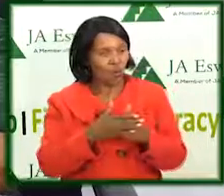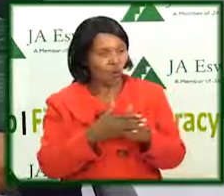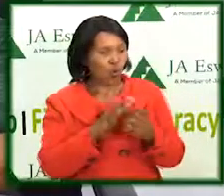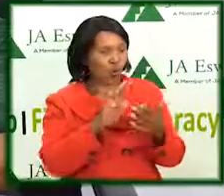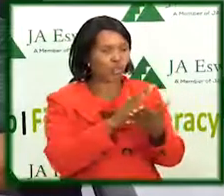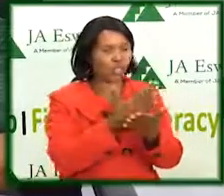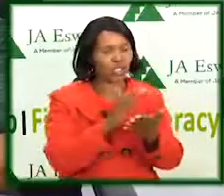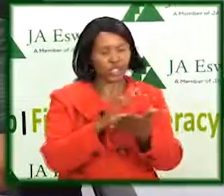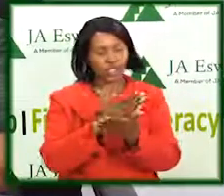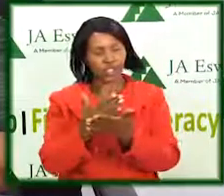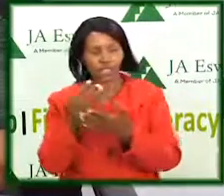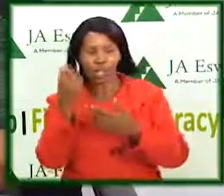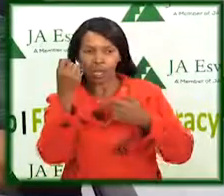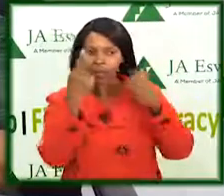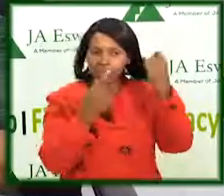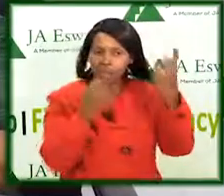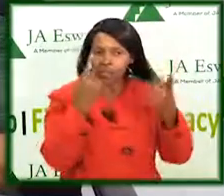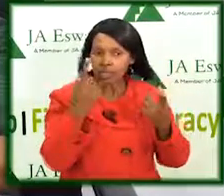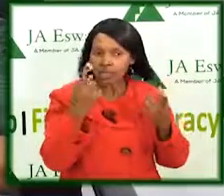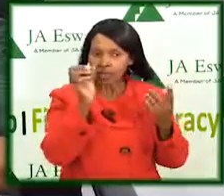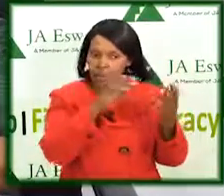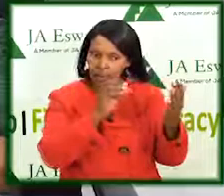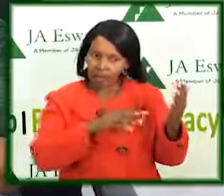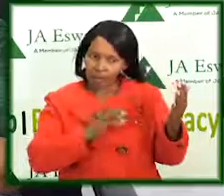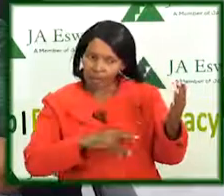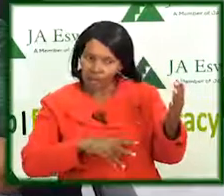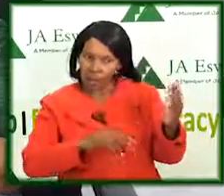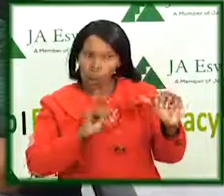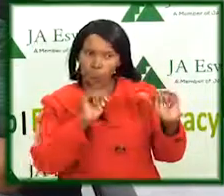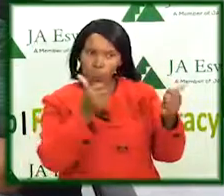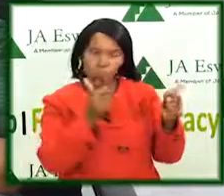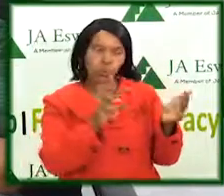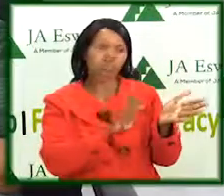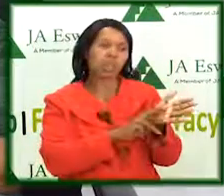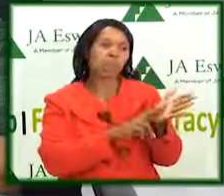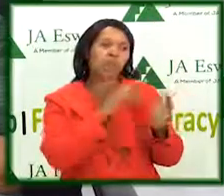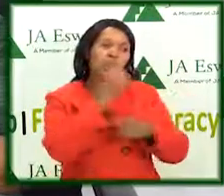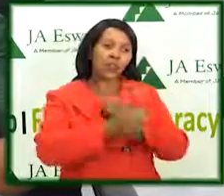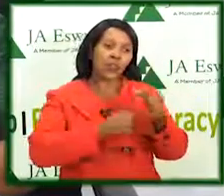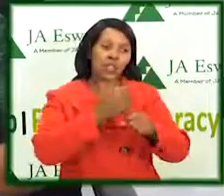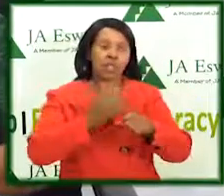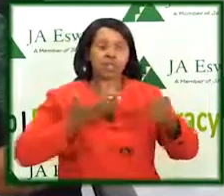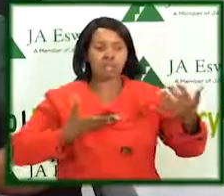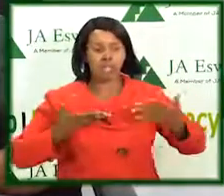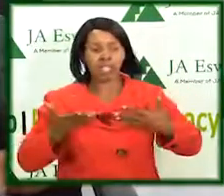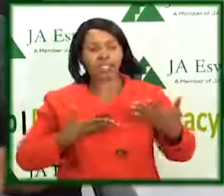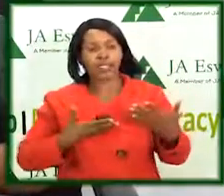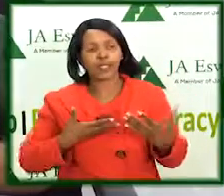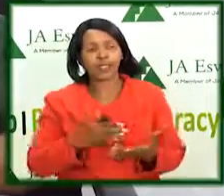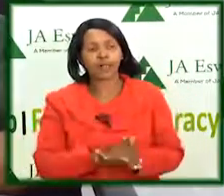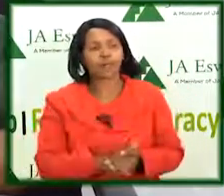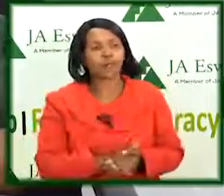the end of the day we come up with a perfect end of year report for our company. So that